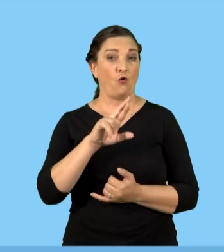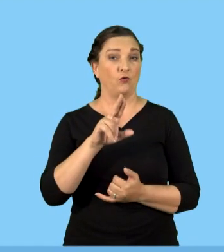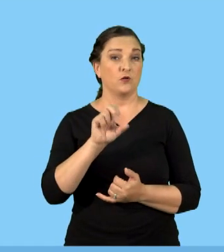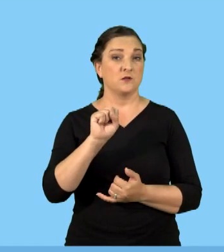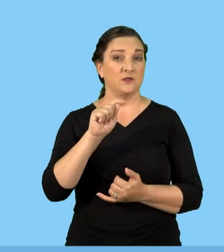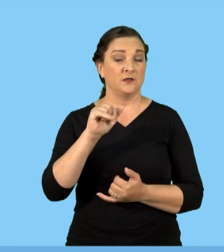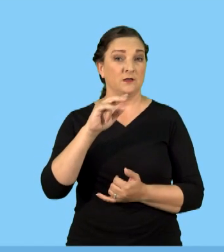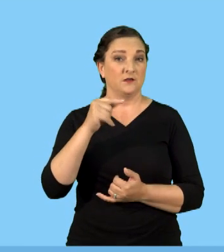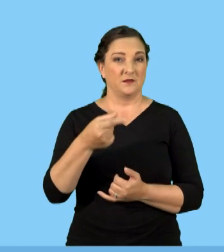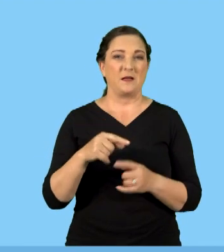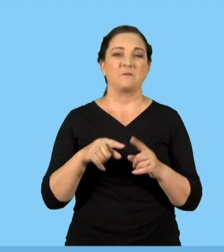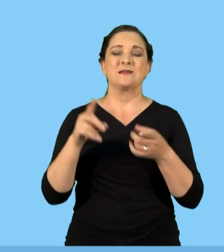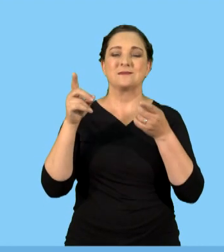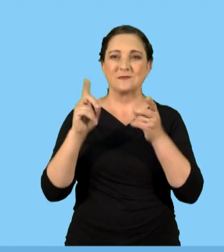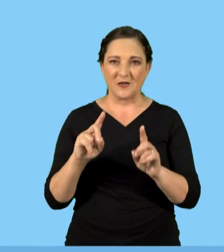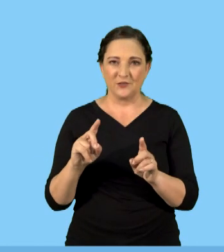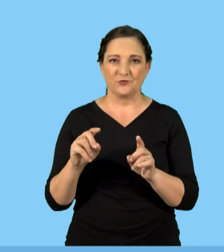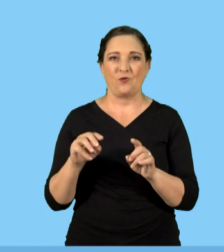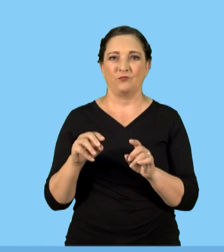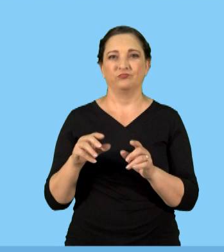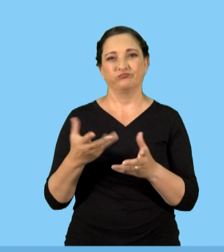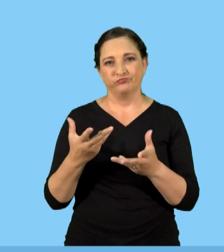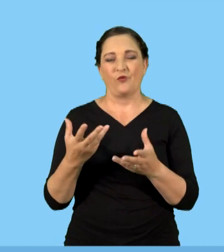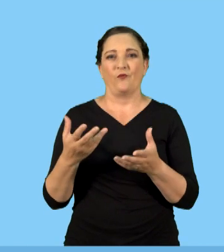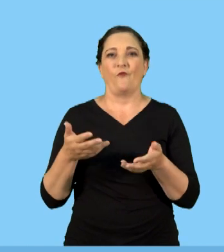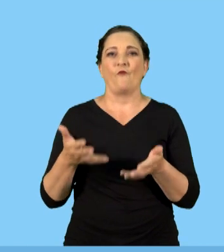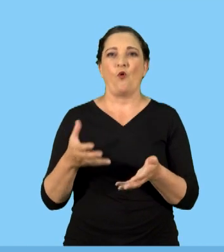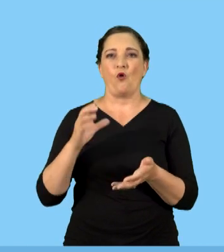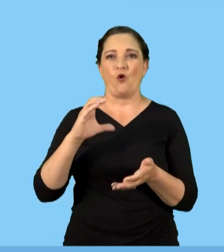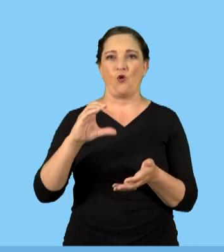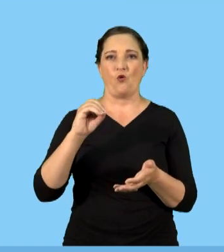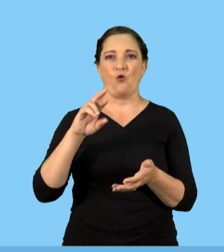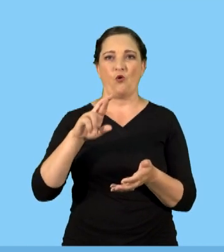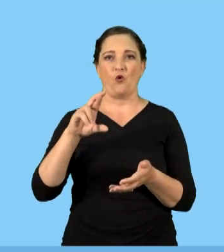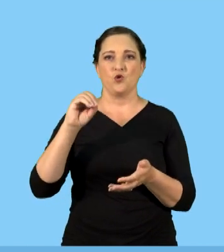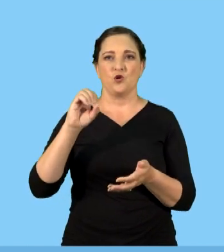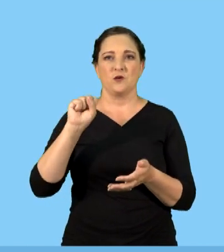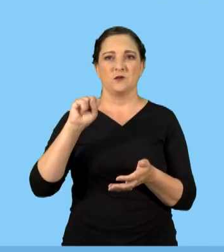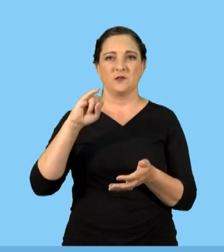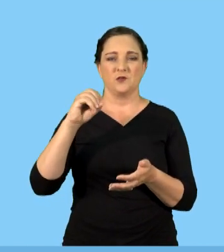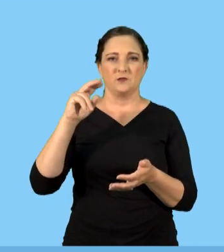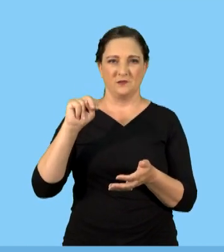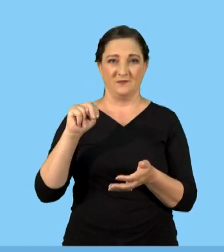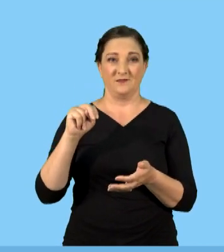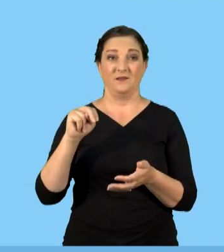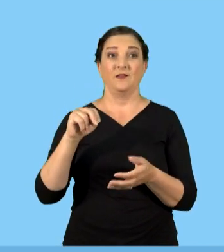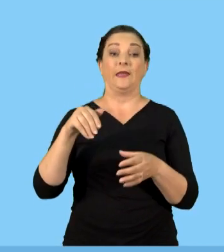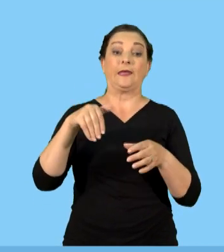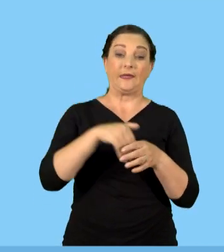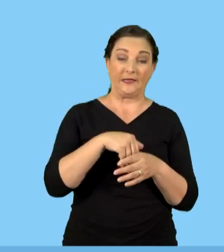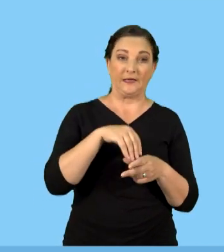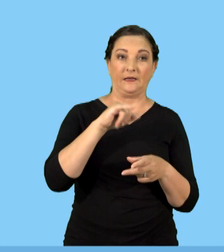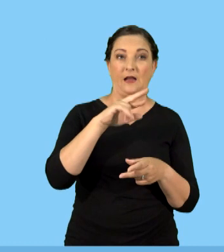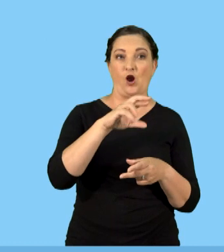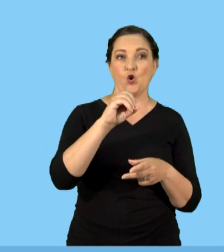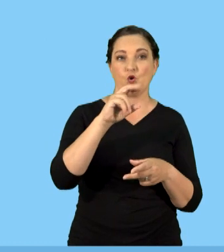rusting that you're talking about, it is a special form of corrosion that is involving iron. So the rusting involves iron,